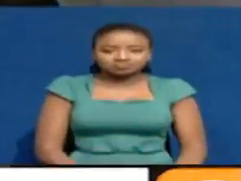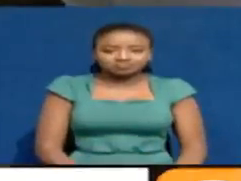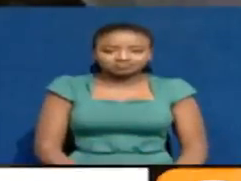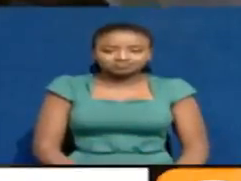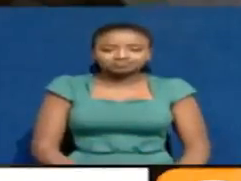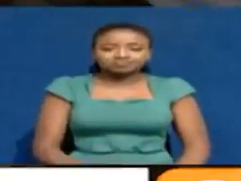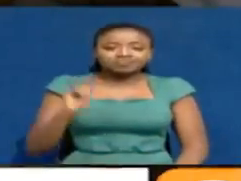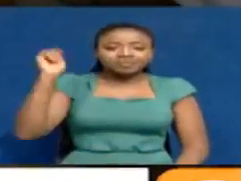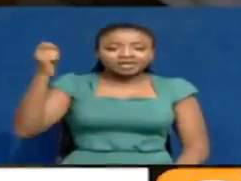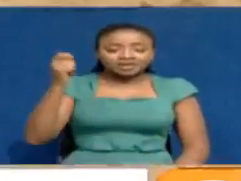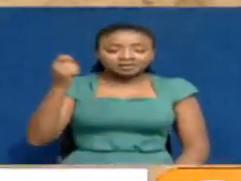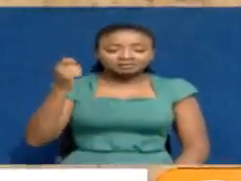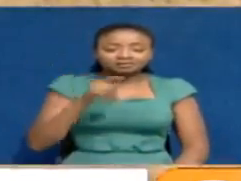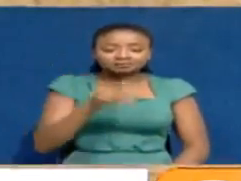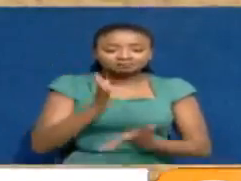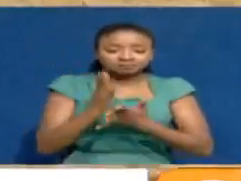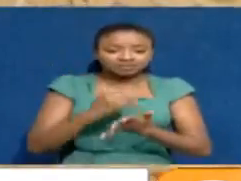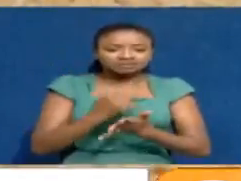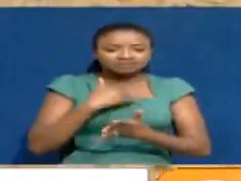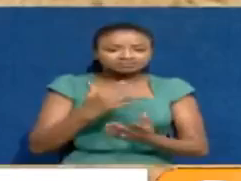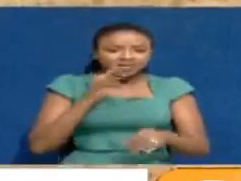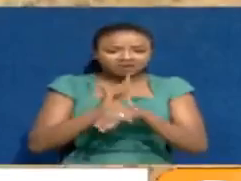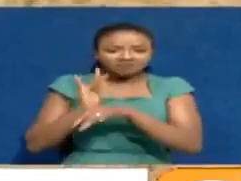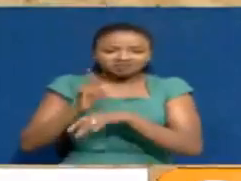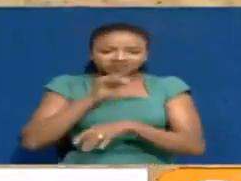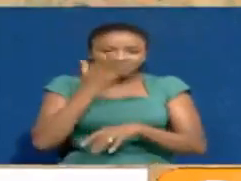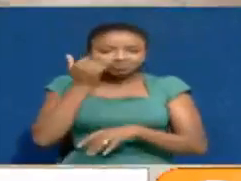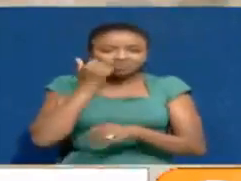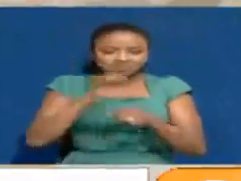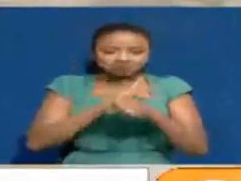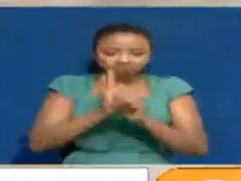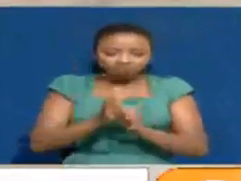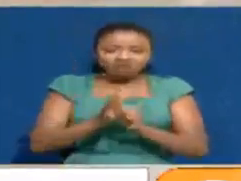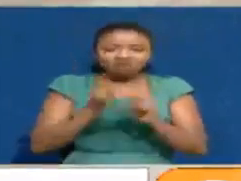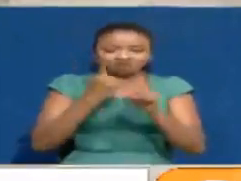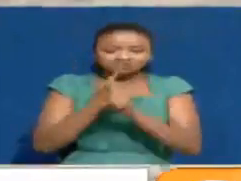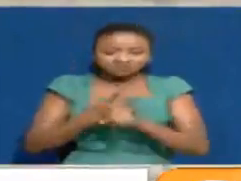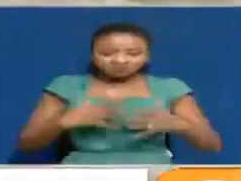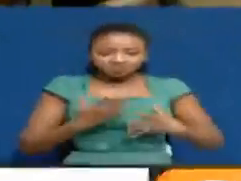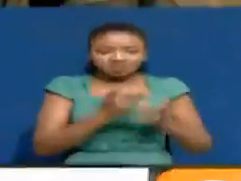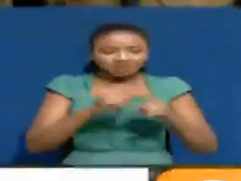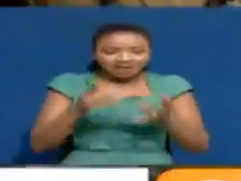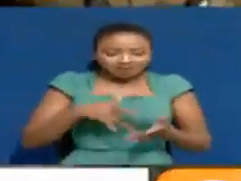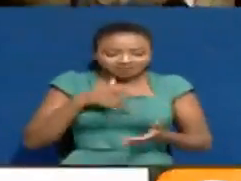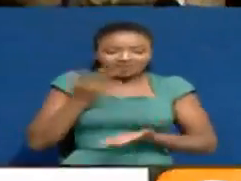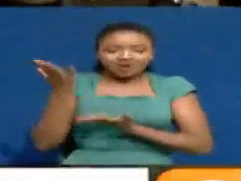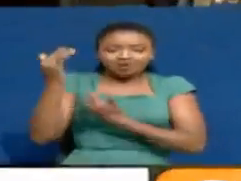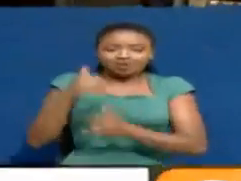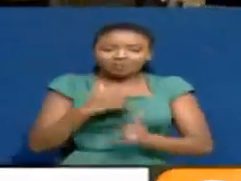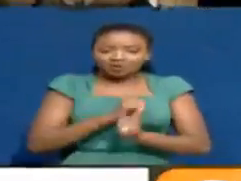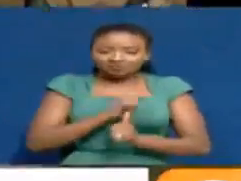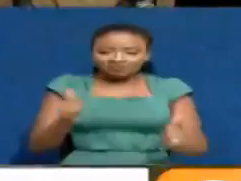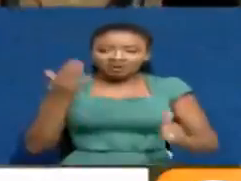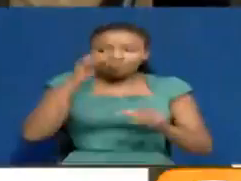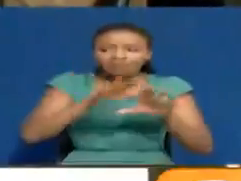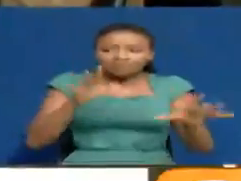Kenya's tourism sector has been limping from the attack by the COVID-19 pandemic, but the industry players says that there is light at the end of the tunnel, with traditional